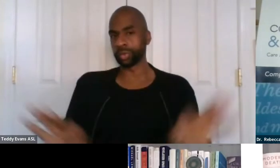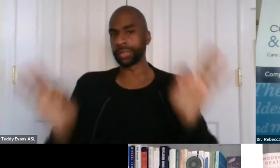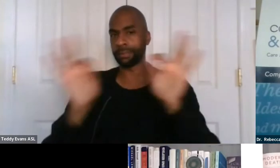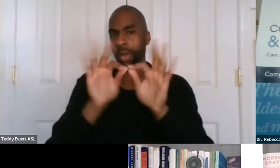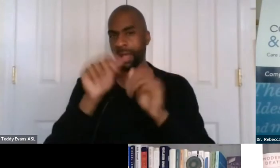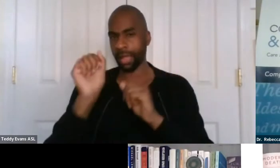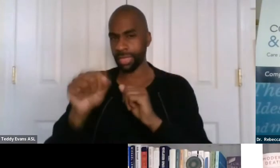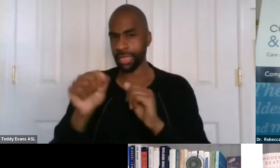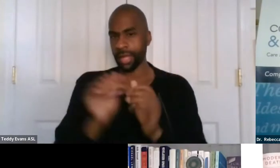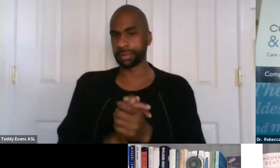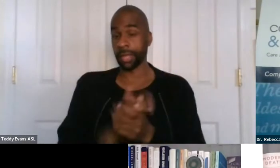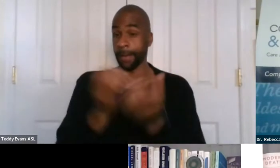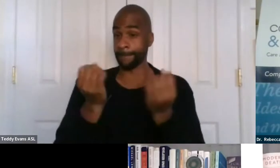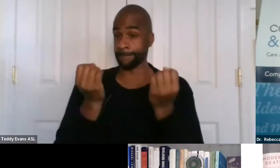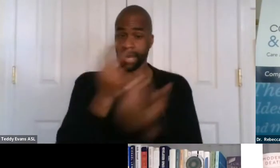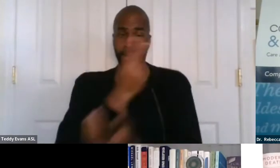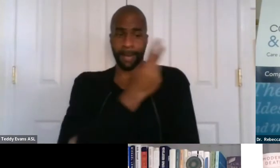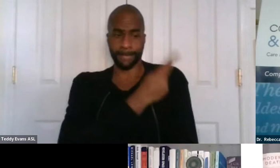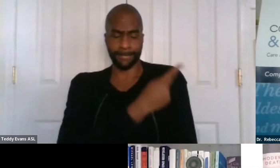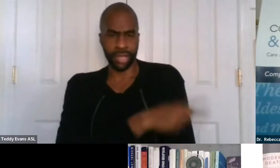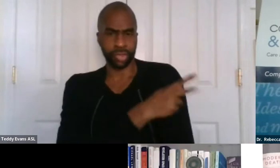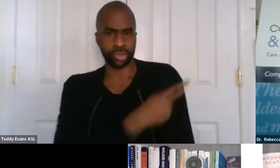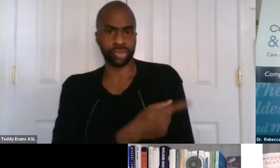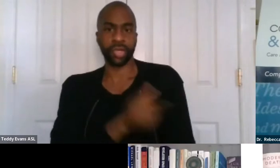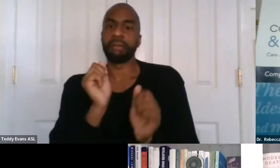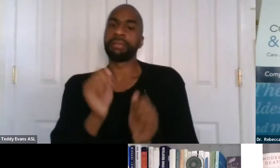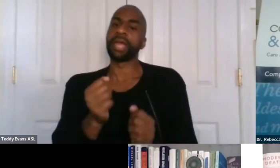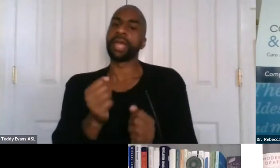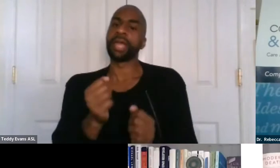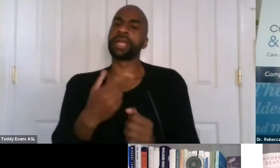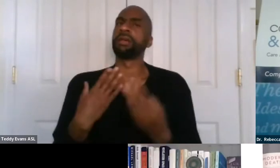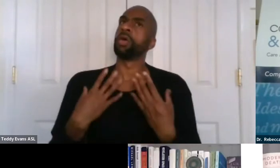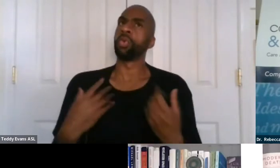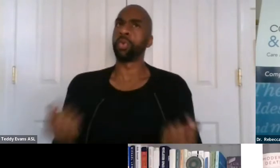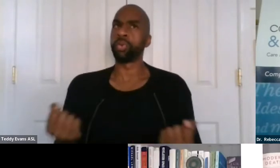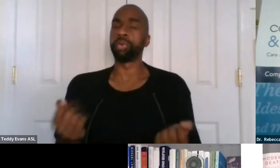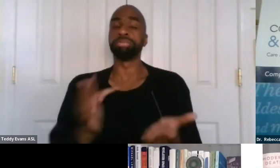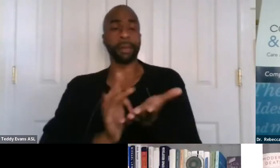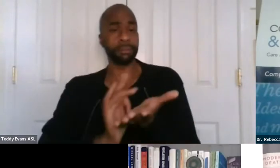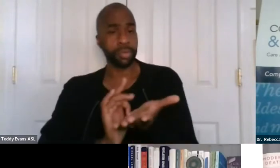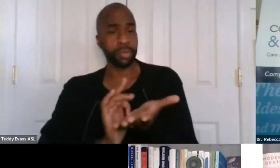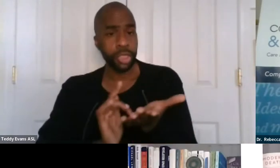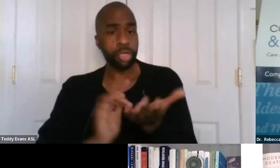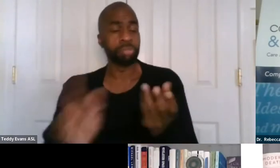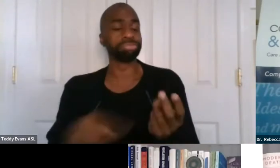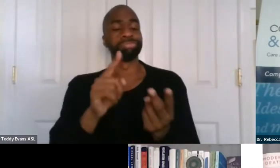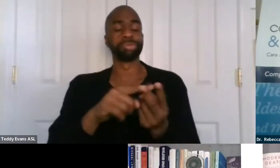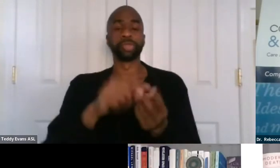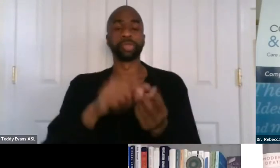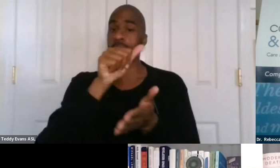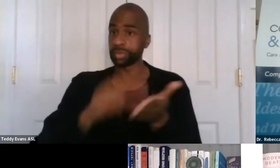many patients they might receive relief from procedures and pills, there's a host of other therapies that we should never close the door